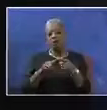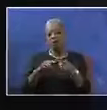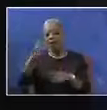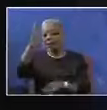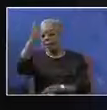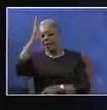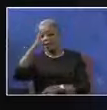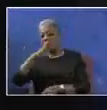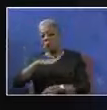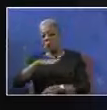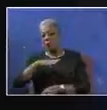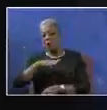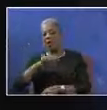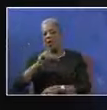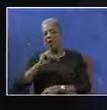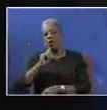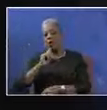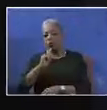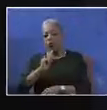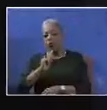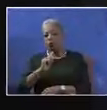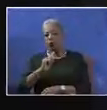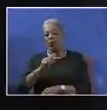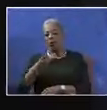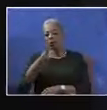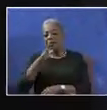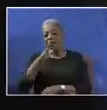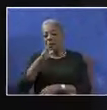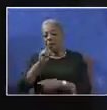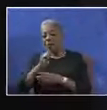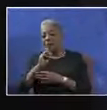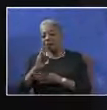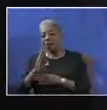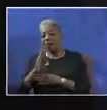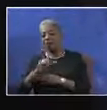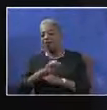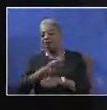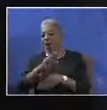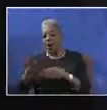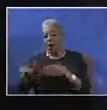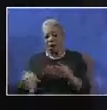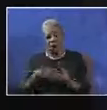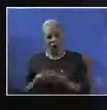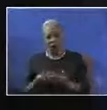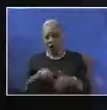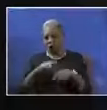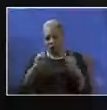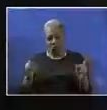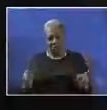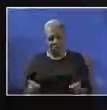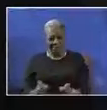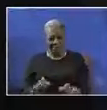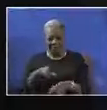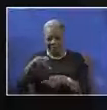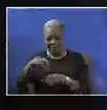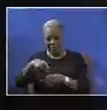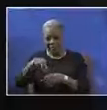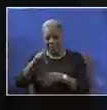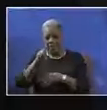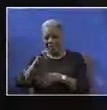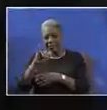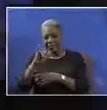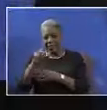sins. Any sin you commit, what is foundational to that sin is pride. Why do people steal?